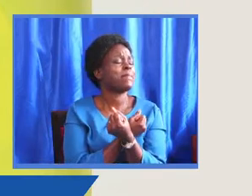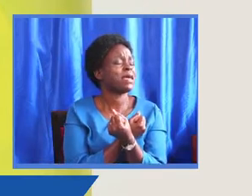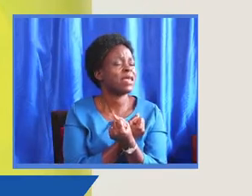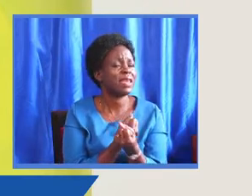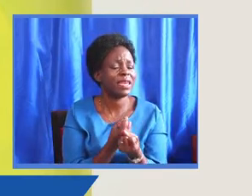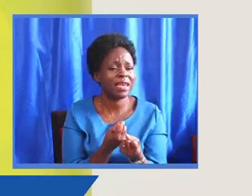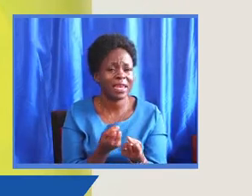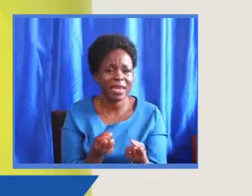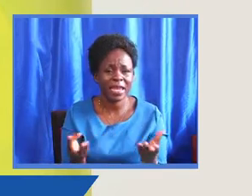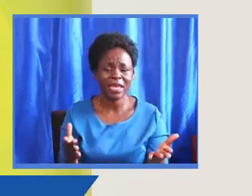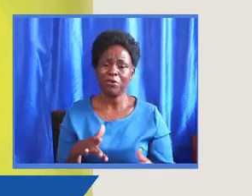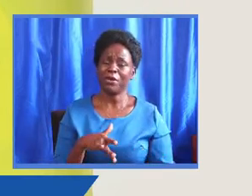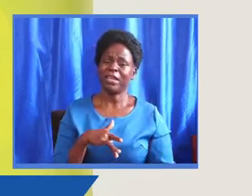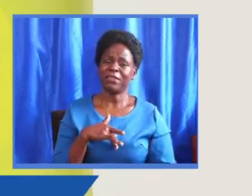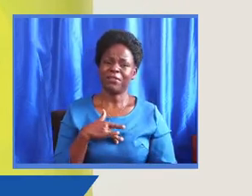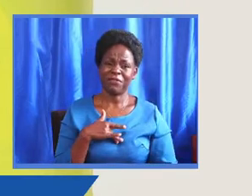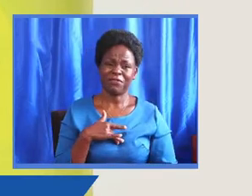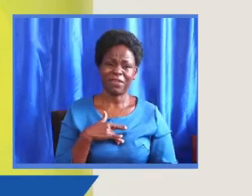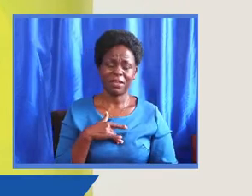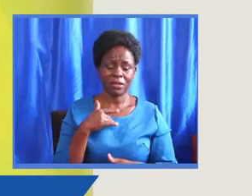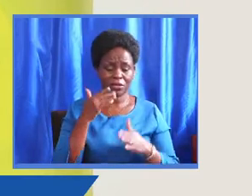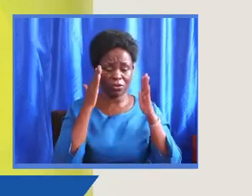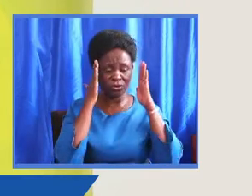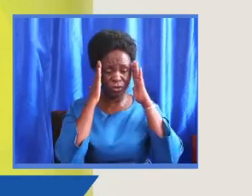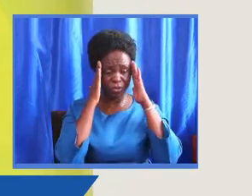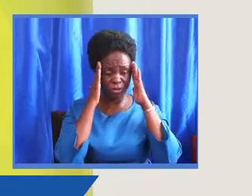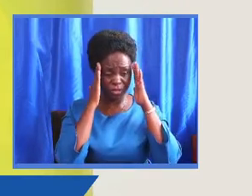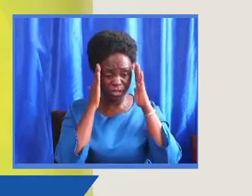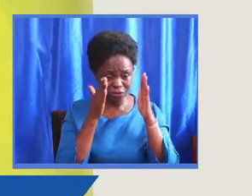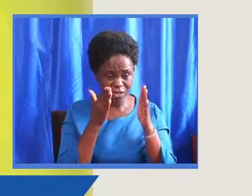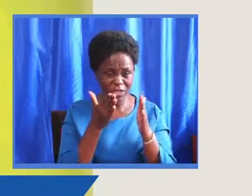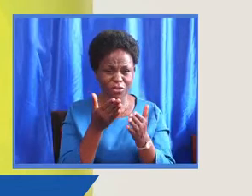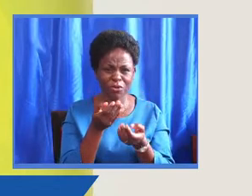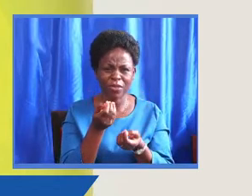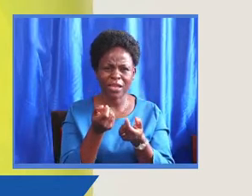we feel that you're concentrating on the few